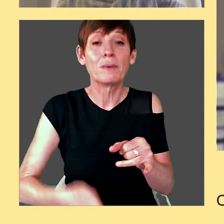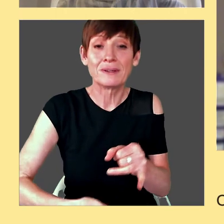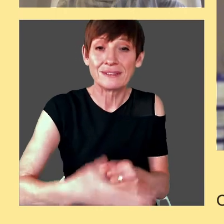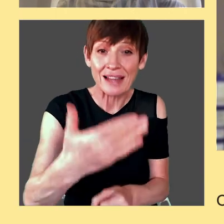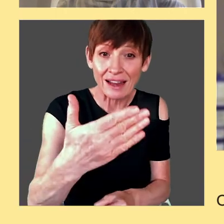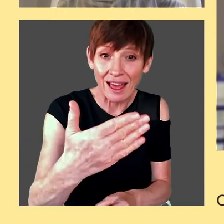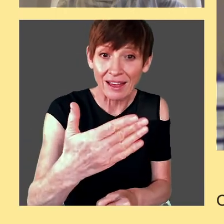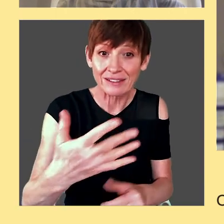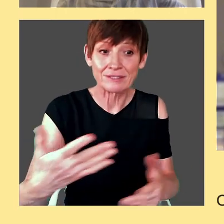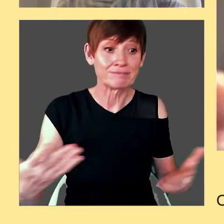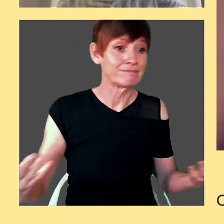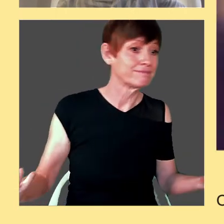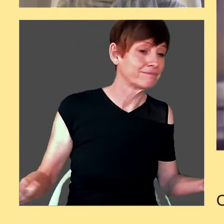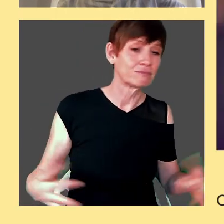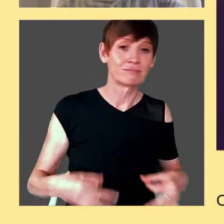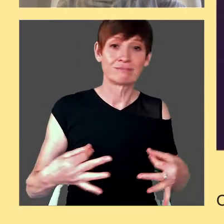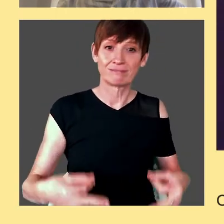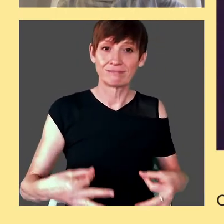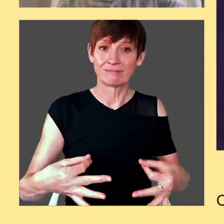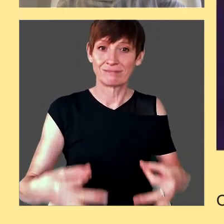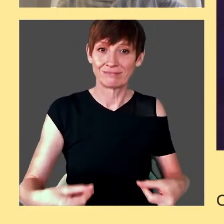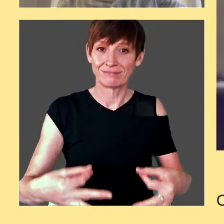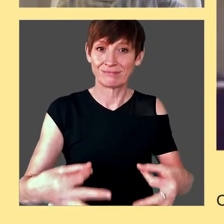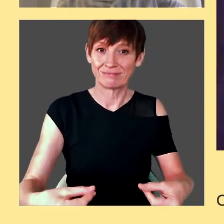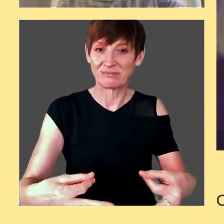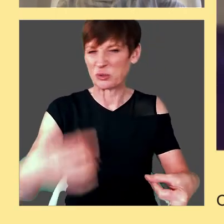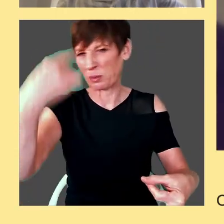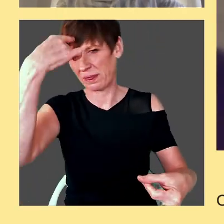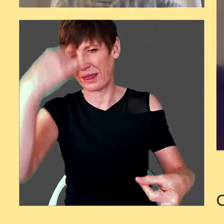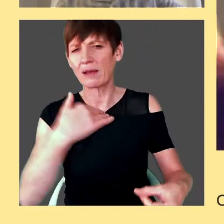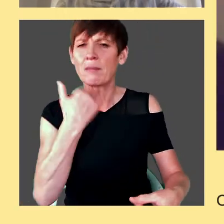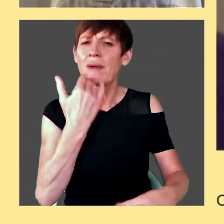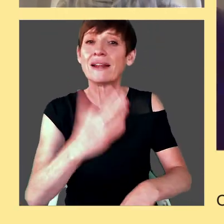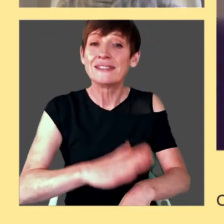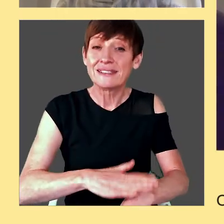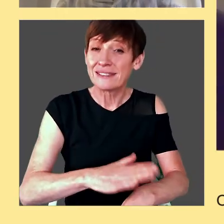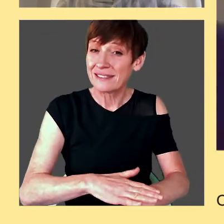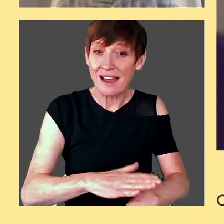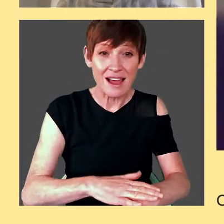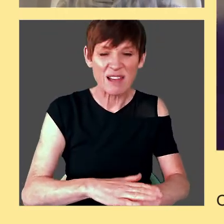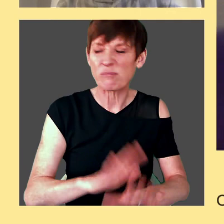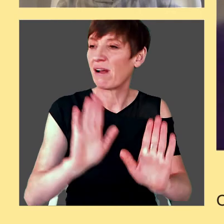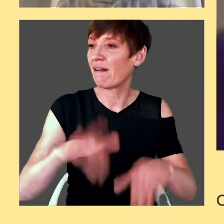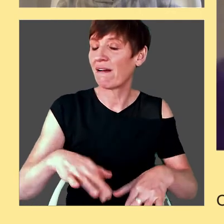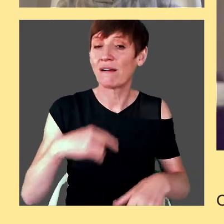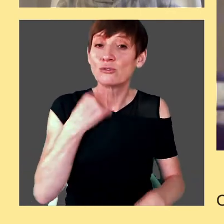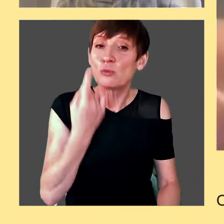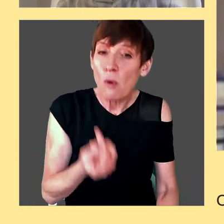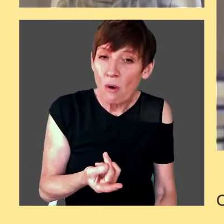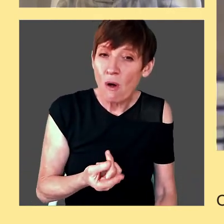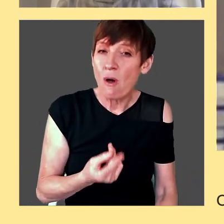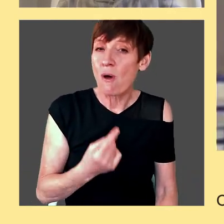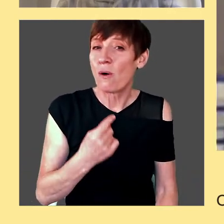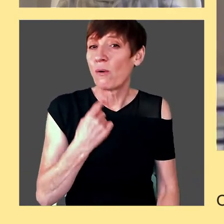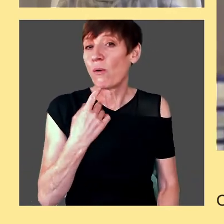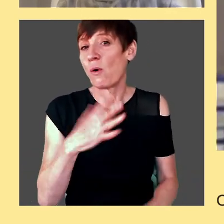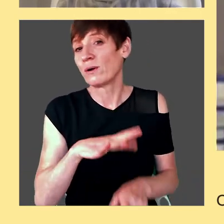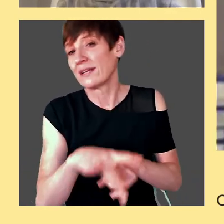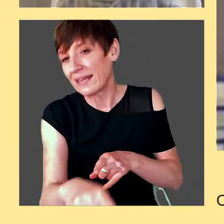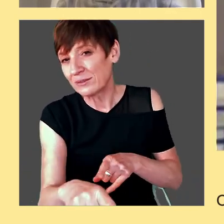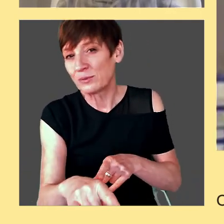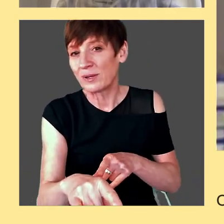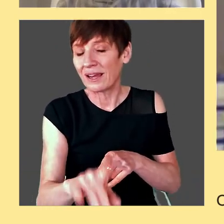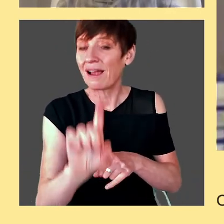any deadline, you think your mind think you have a lot of time, do it tomorrow or next week, But if